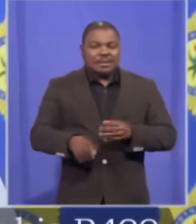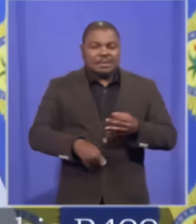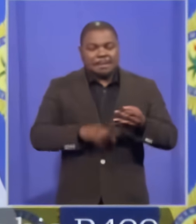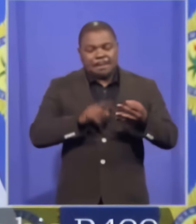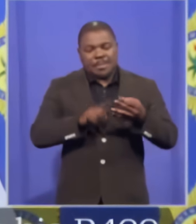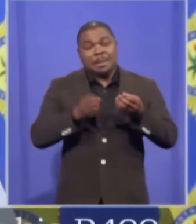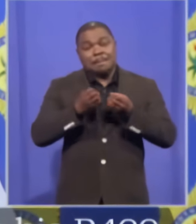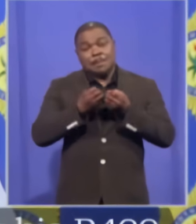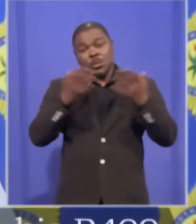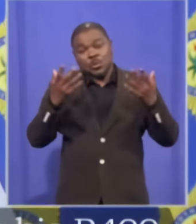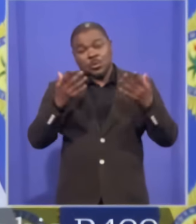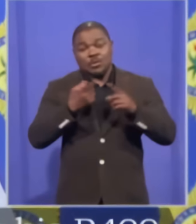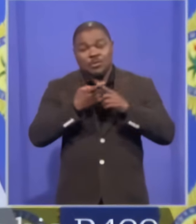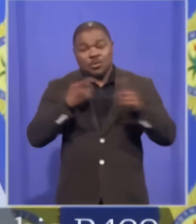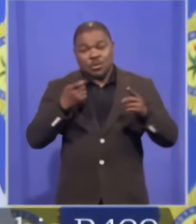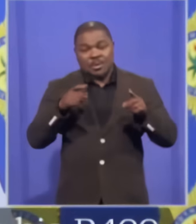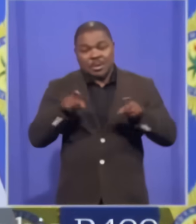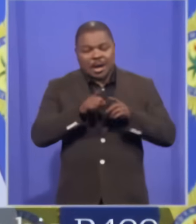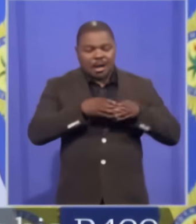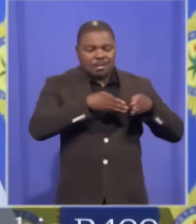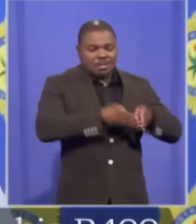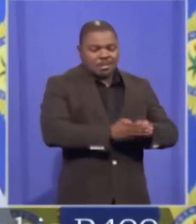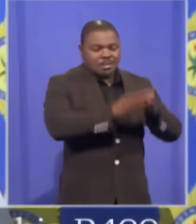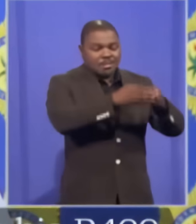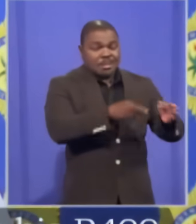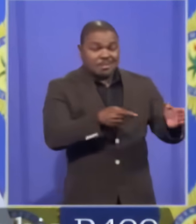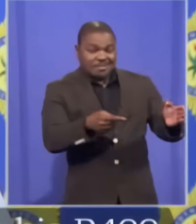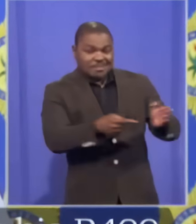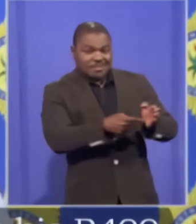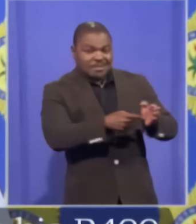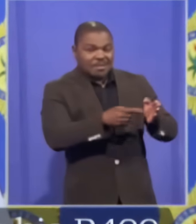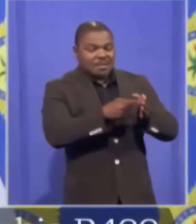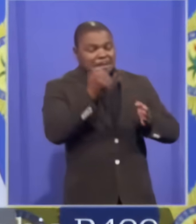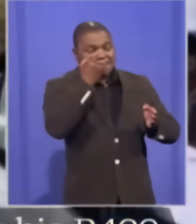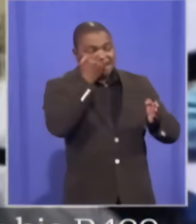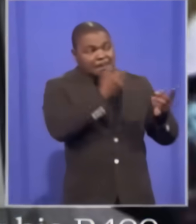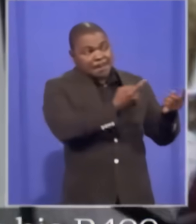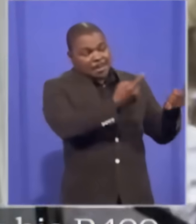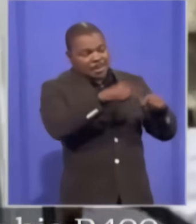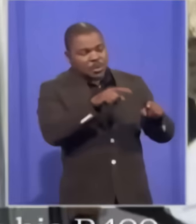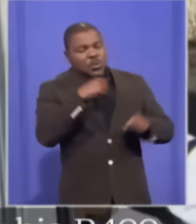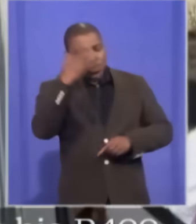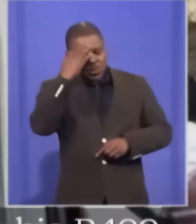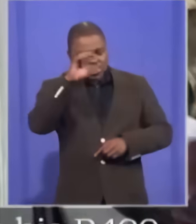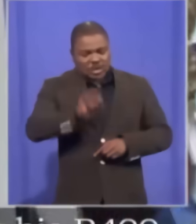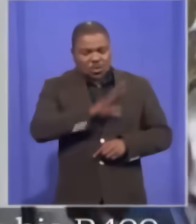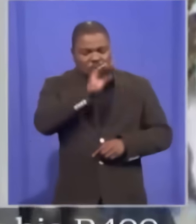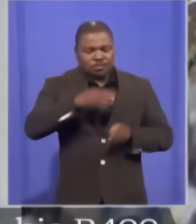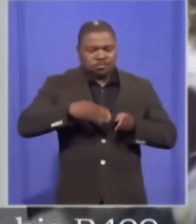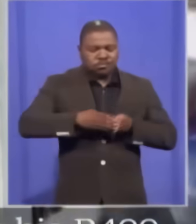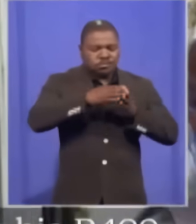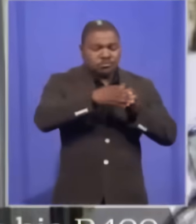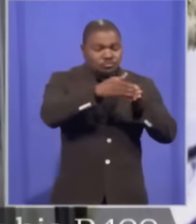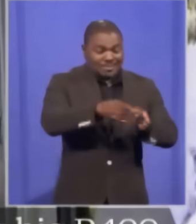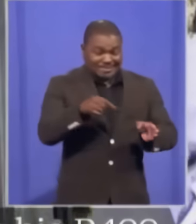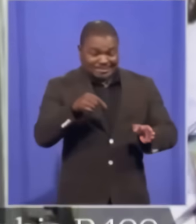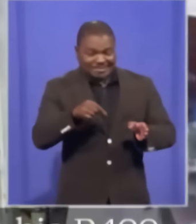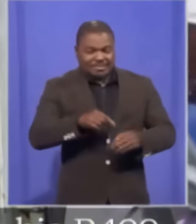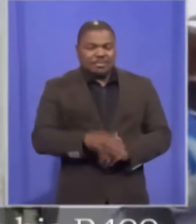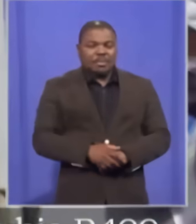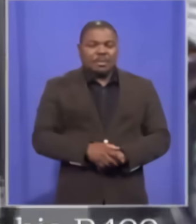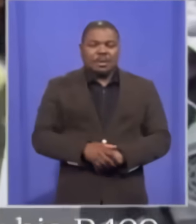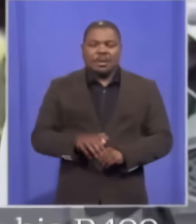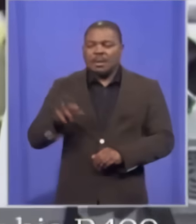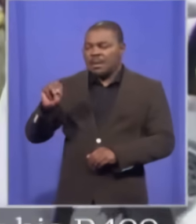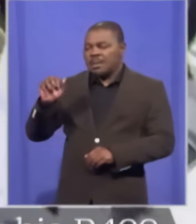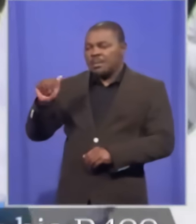extent majority also come through the seaports, which all our harbors in this country. Masemola o be a sa nyake